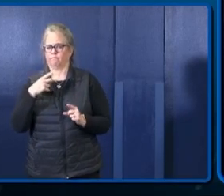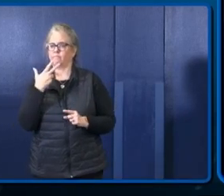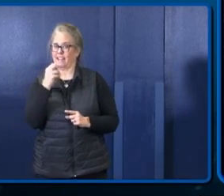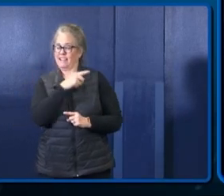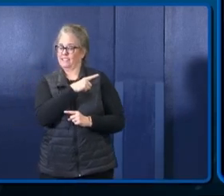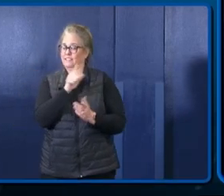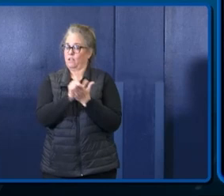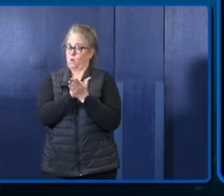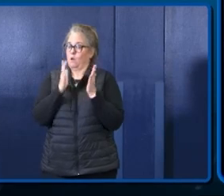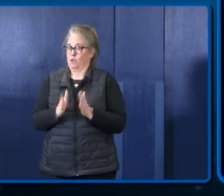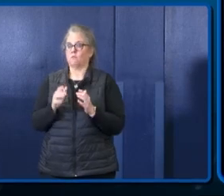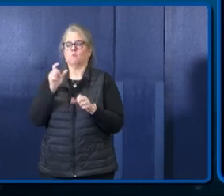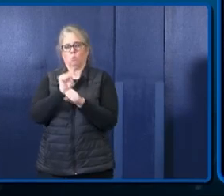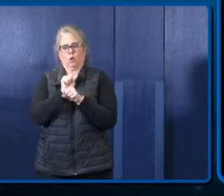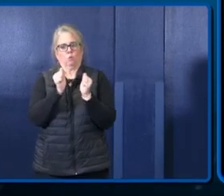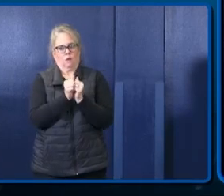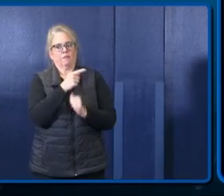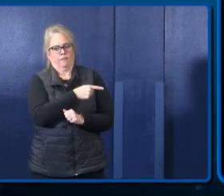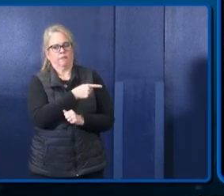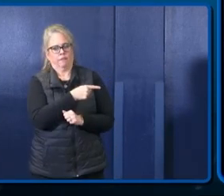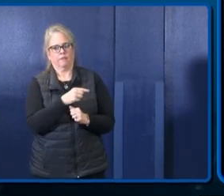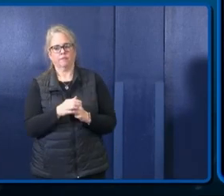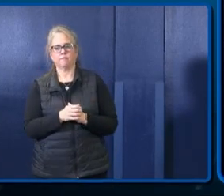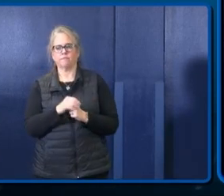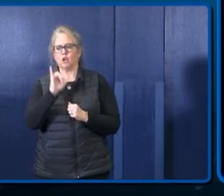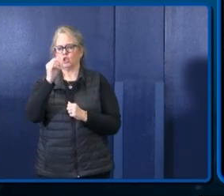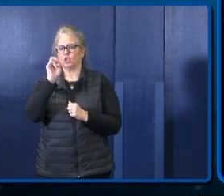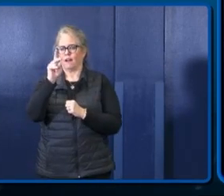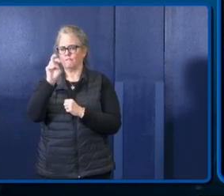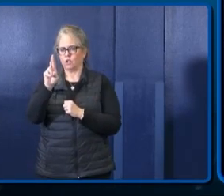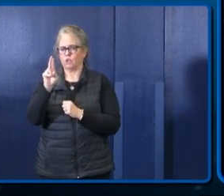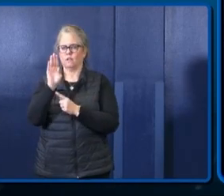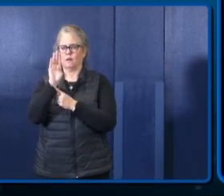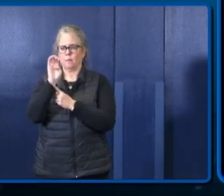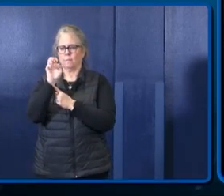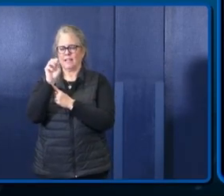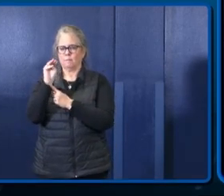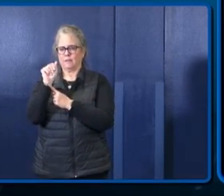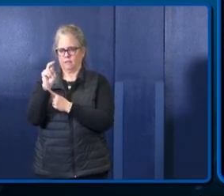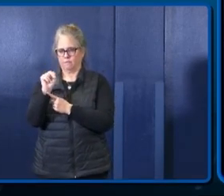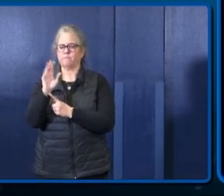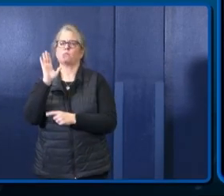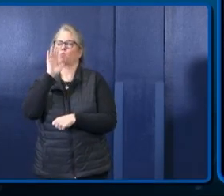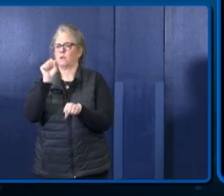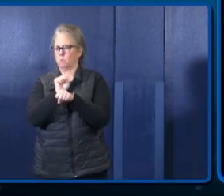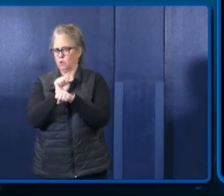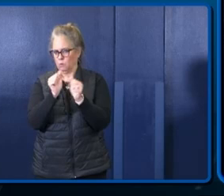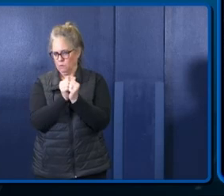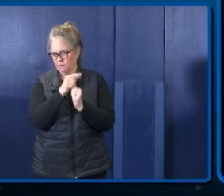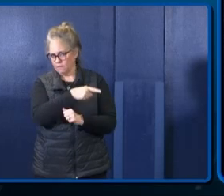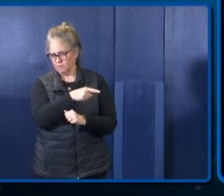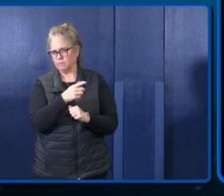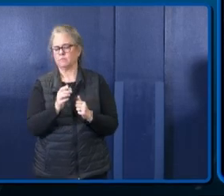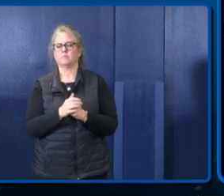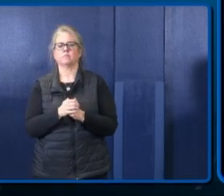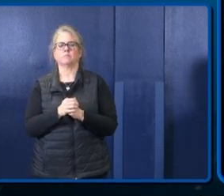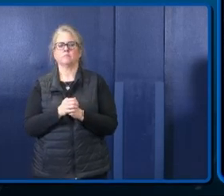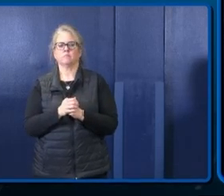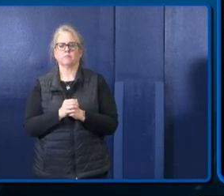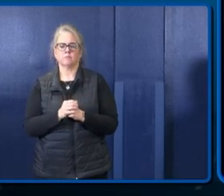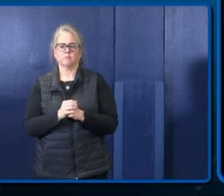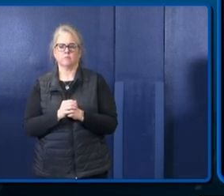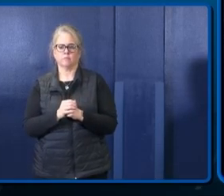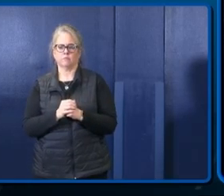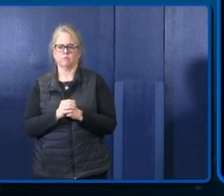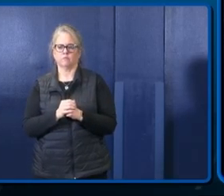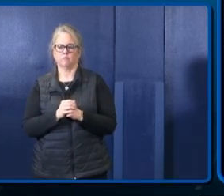is also a chief deputy DA in this office and has prosecuted many high-level cases, including the Patrick Frazee case that many of you are familiar with. She's on